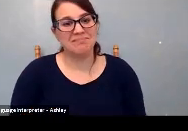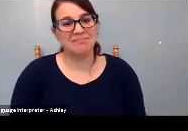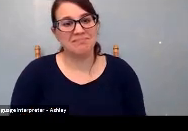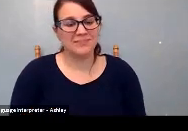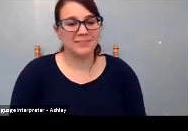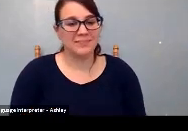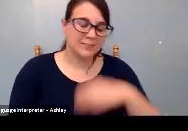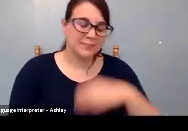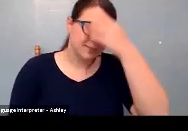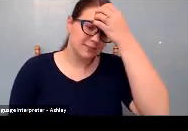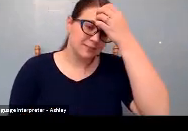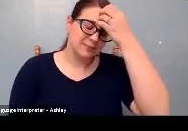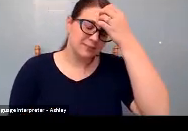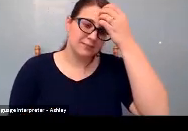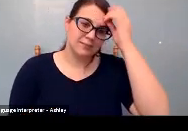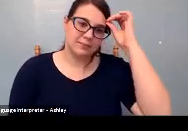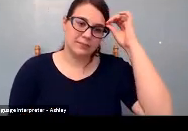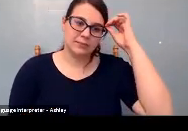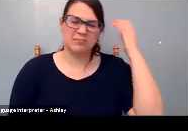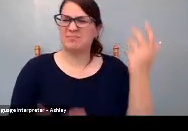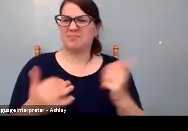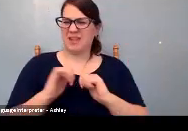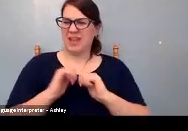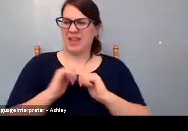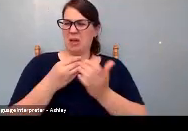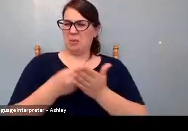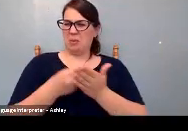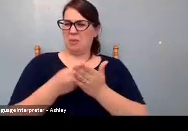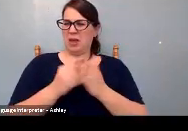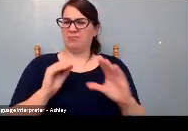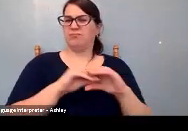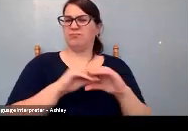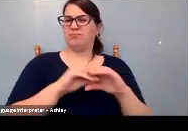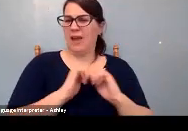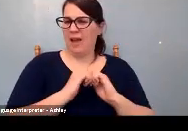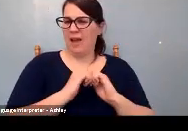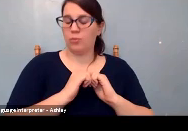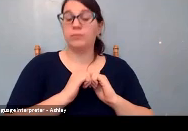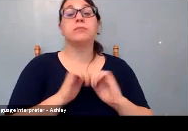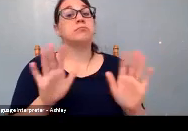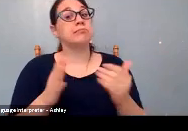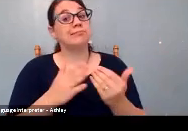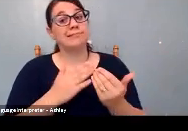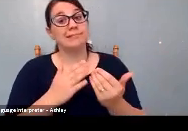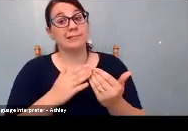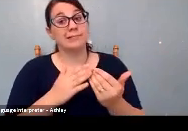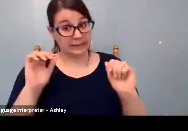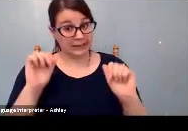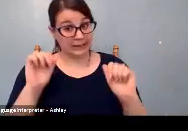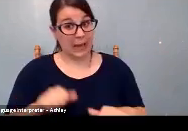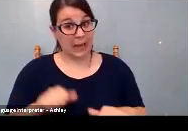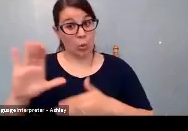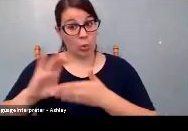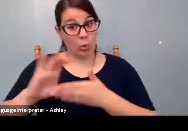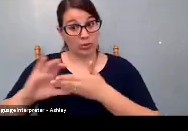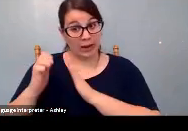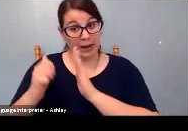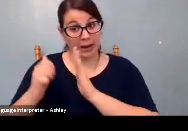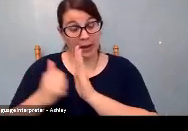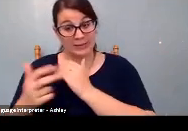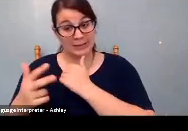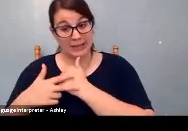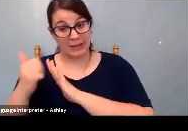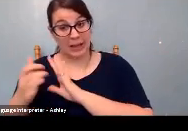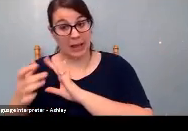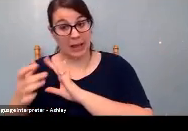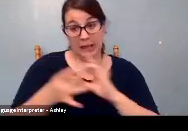So how do you fund your account? Well, it's very easy. You can link a checking or savings account, and